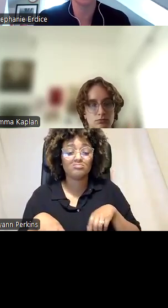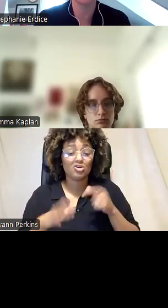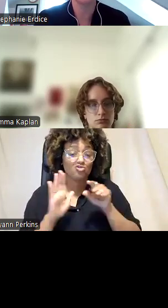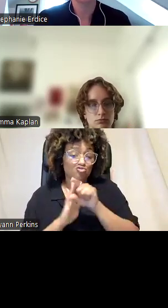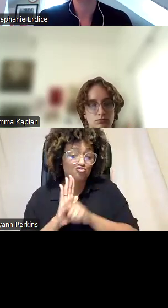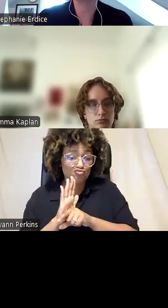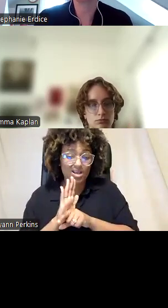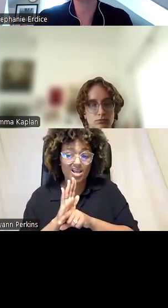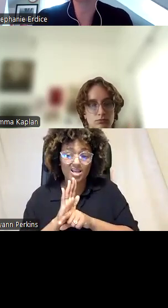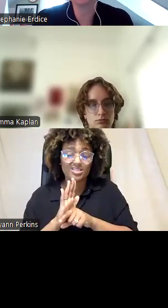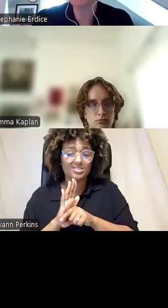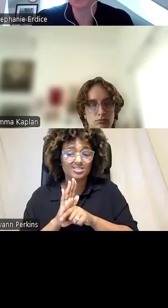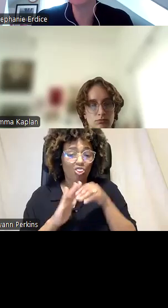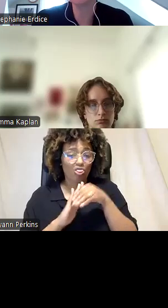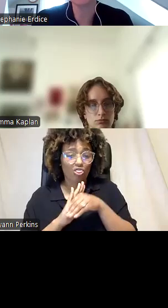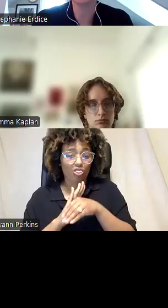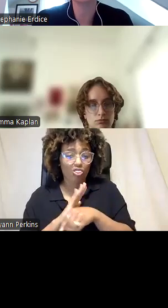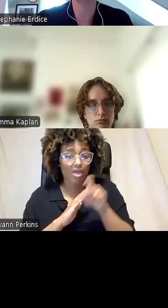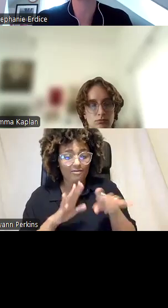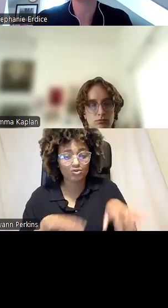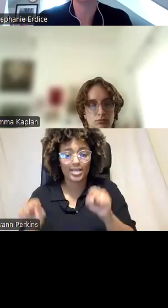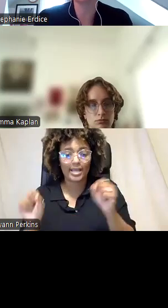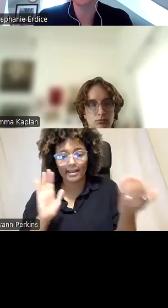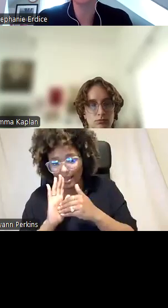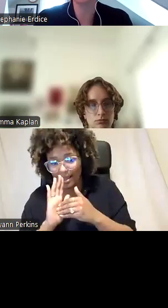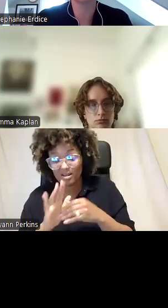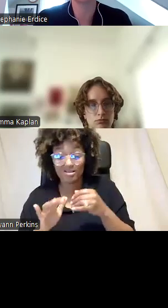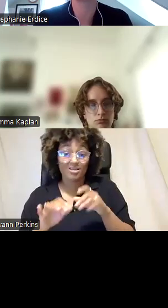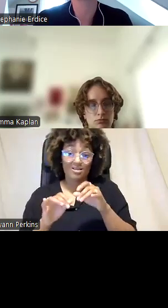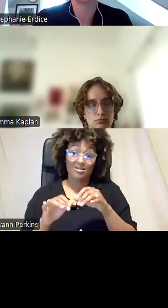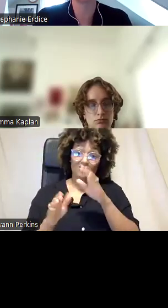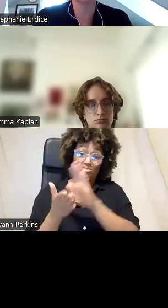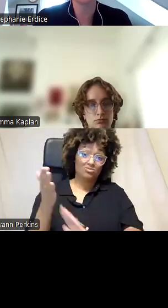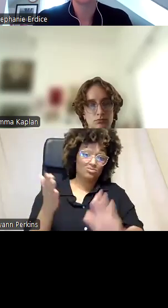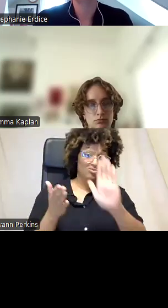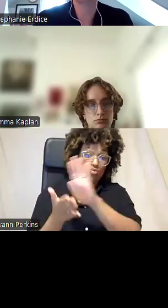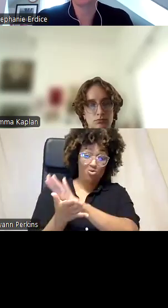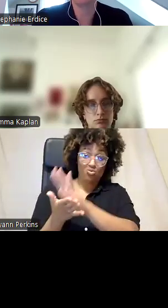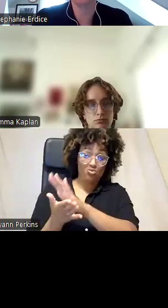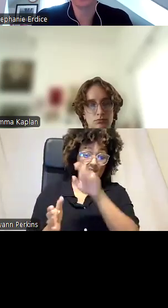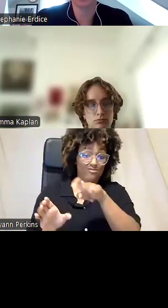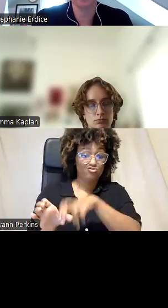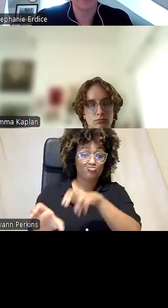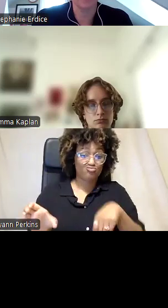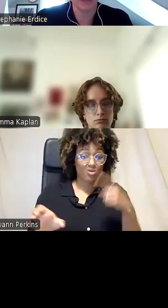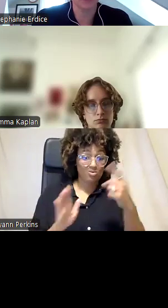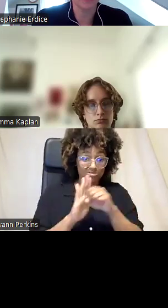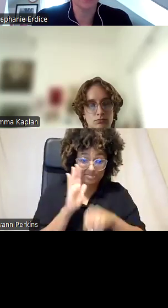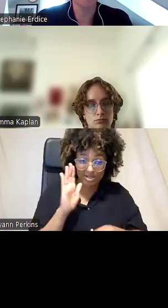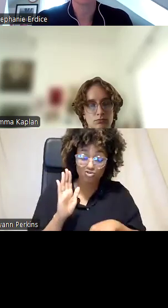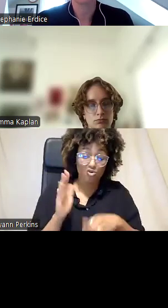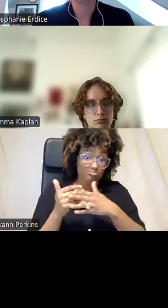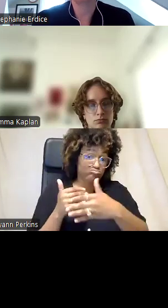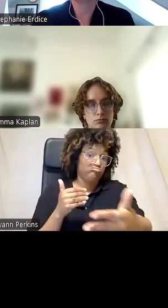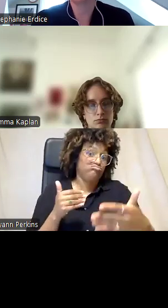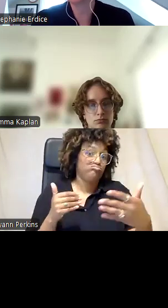it over again. They might have to drop out of that institution altogether or for a semester, which would have a financial